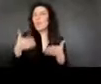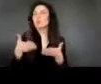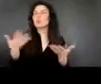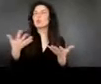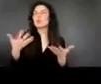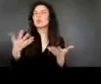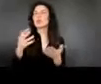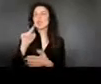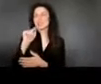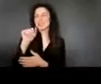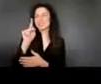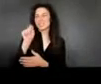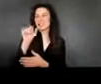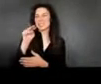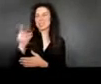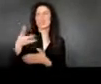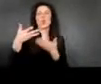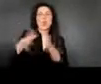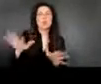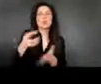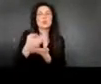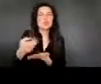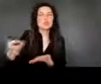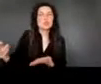resources in Taksim. If that's the case,